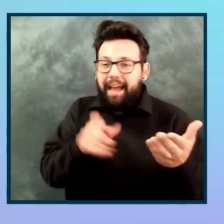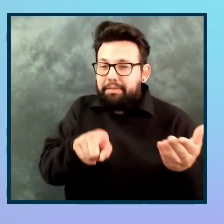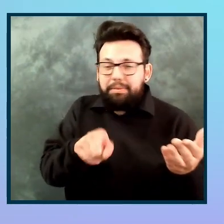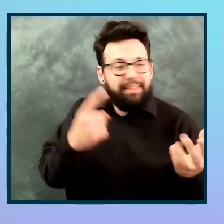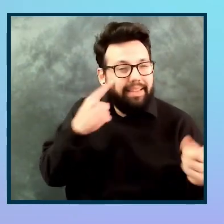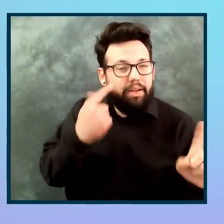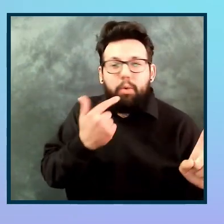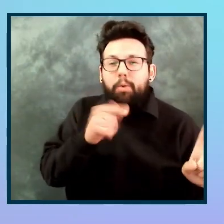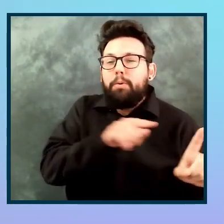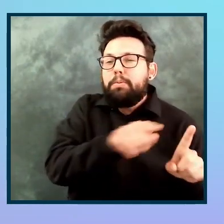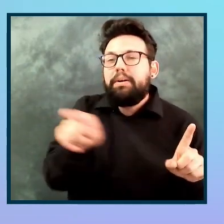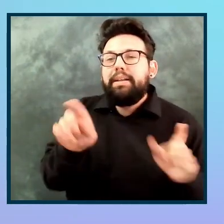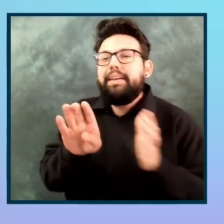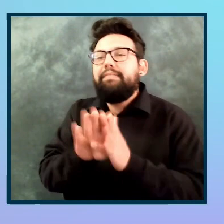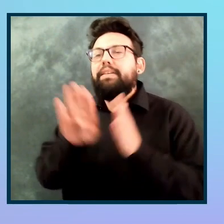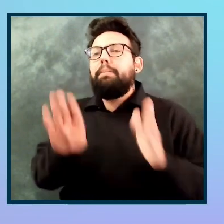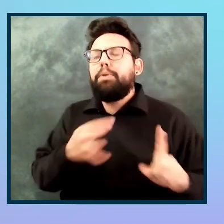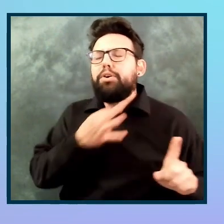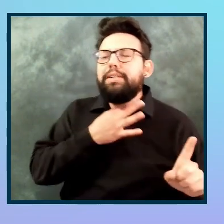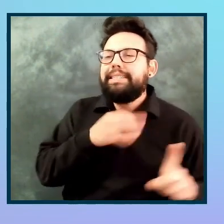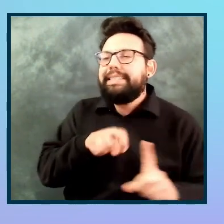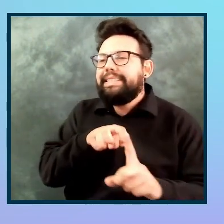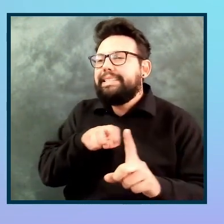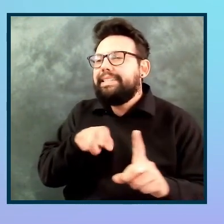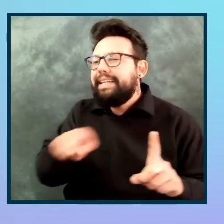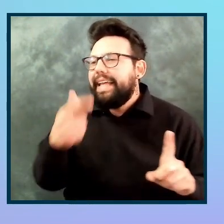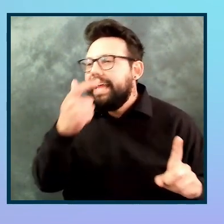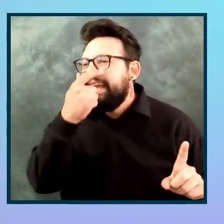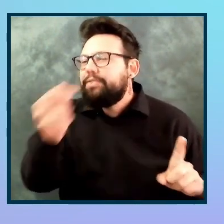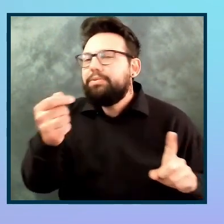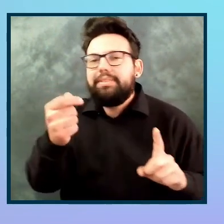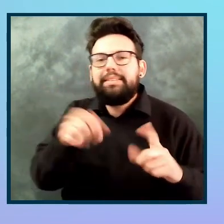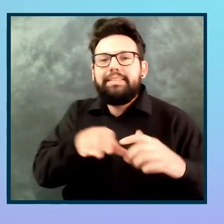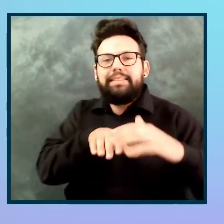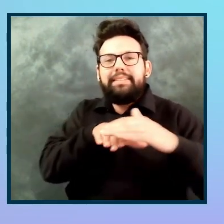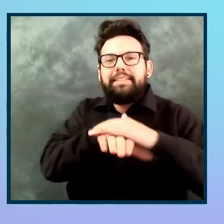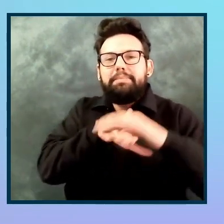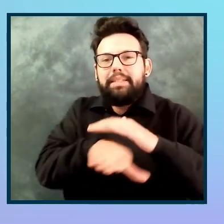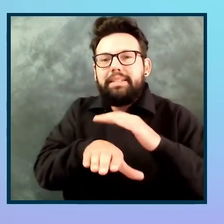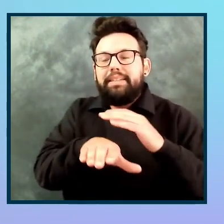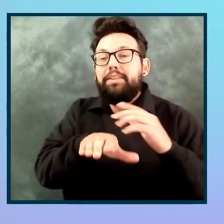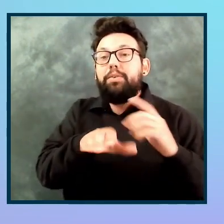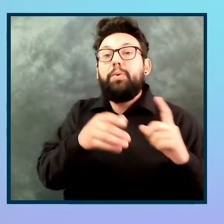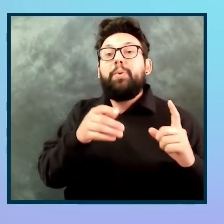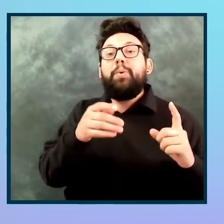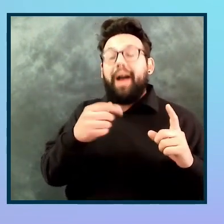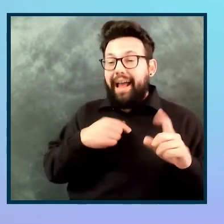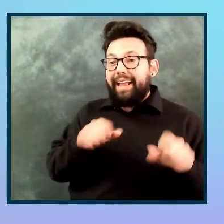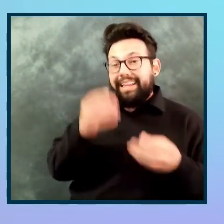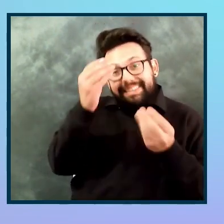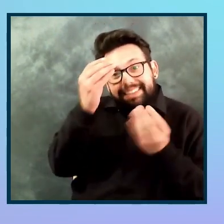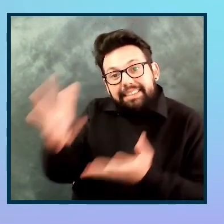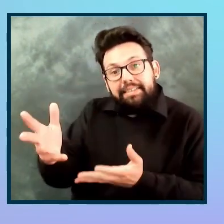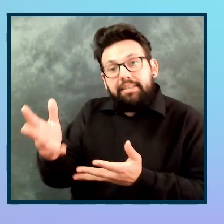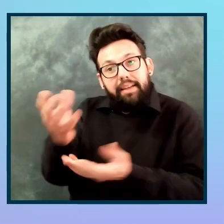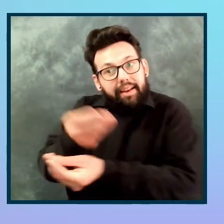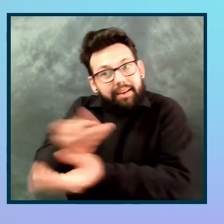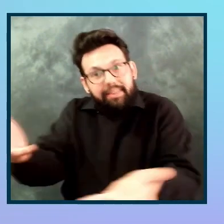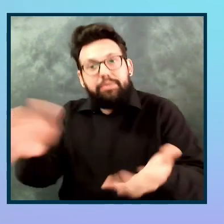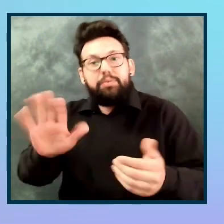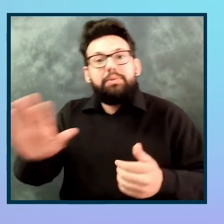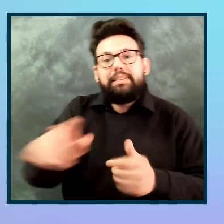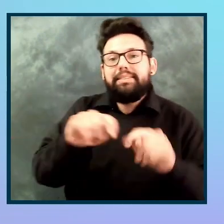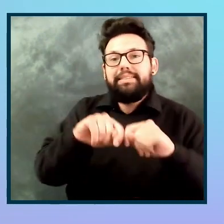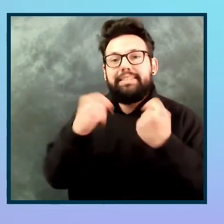in accessibility, who you can kind of get to be your voice or your advocate within the development team? Is